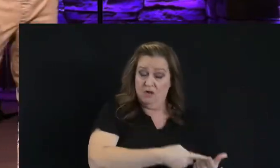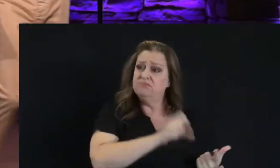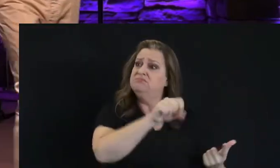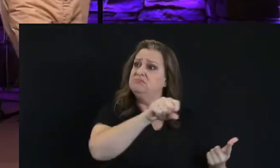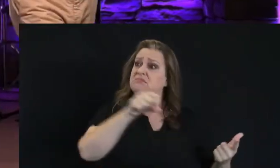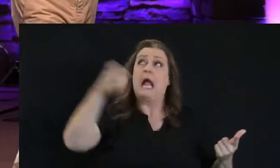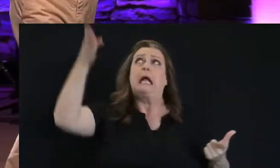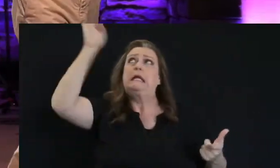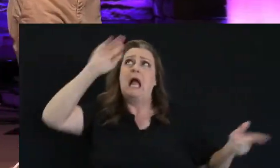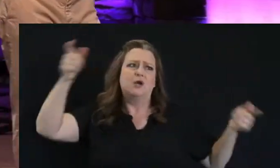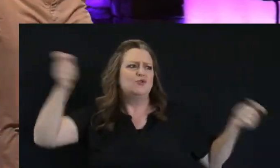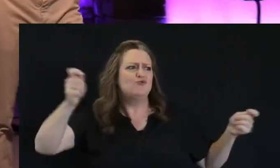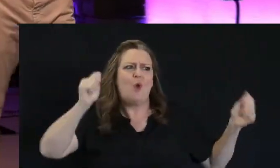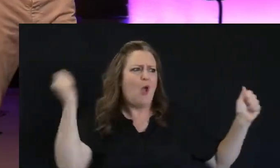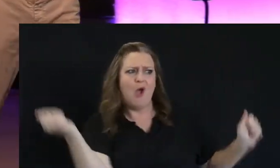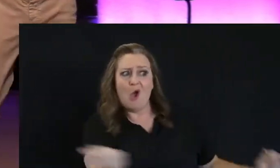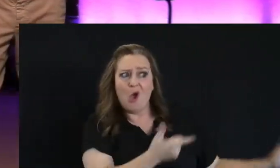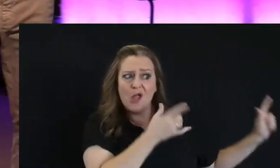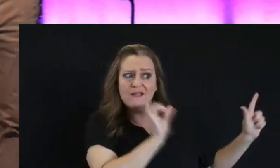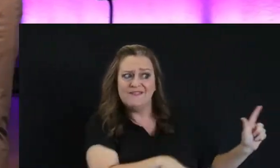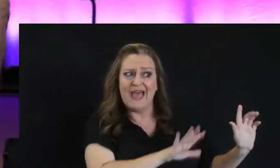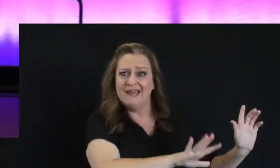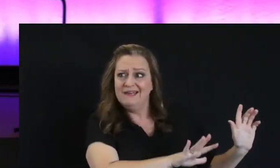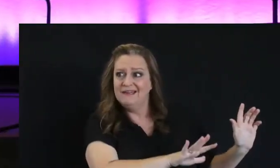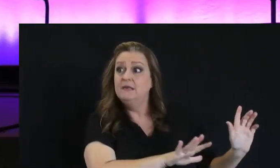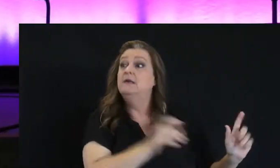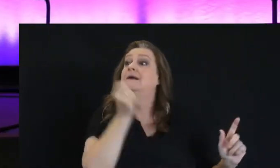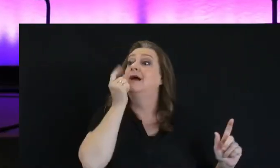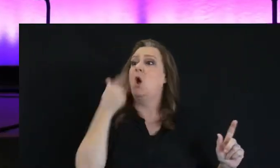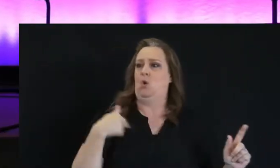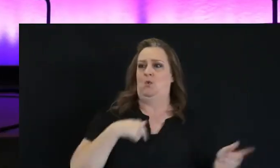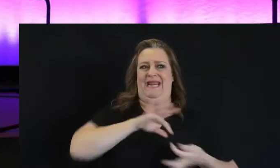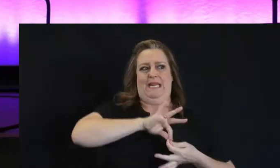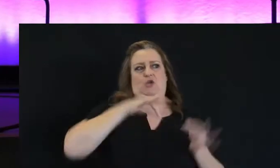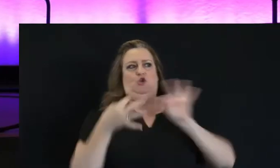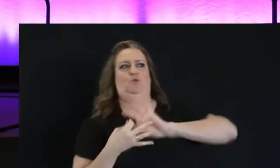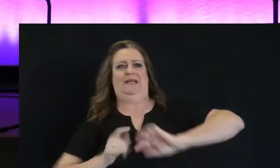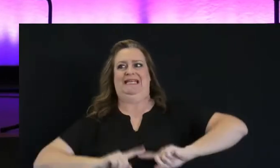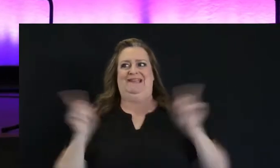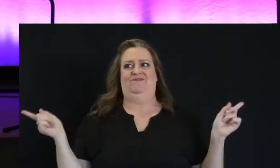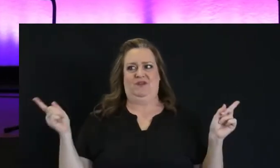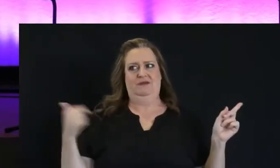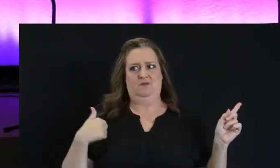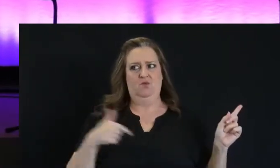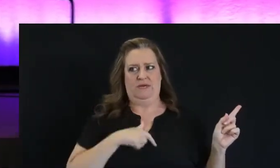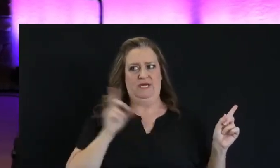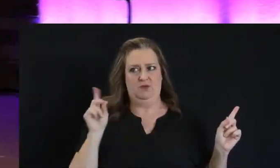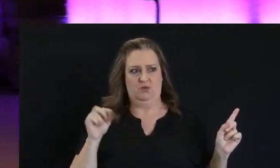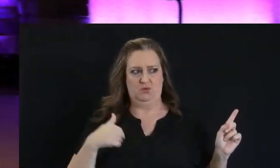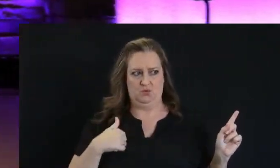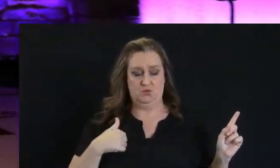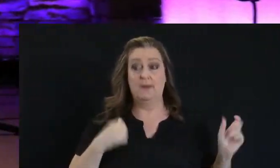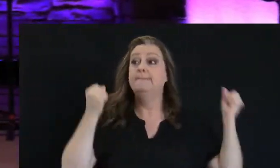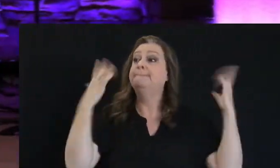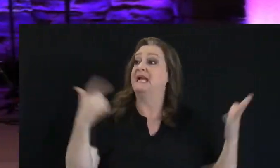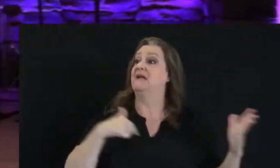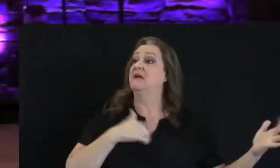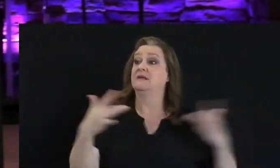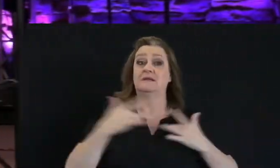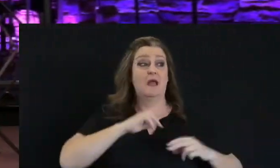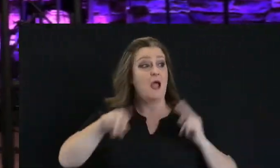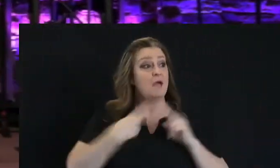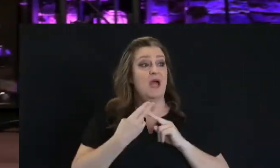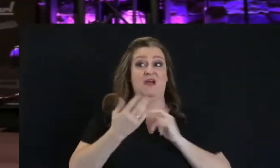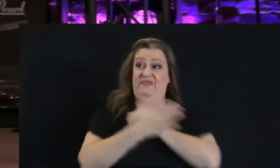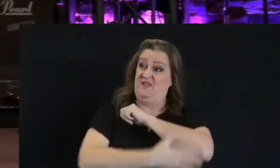in control of all of that. But here's the deal. We interpret it different from the world, don't we? Listen, many of us are concerned about the